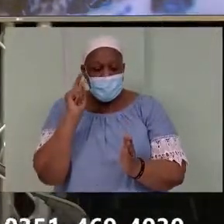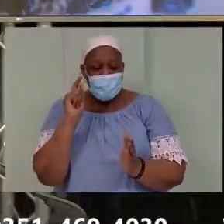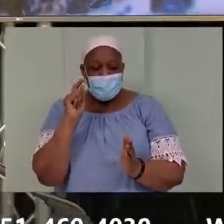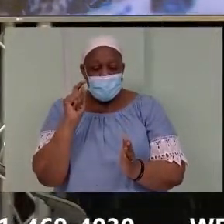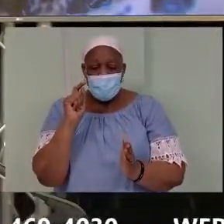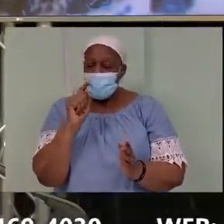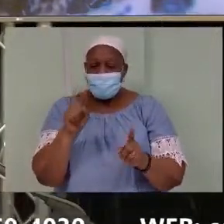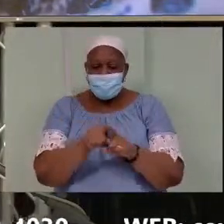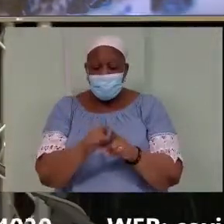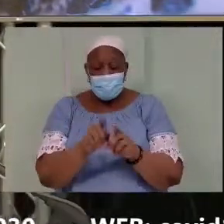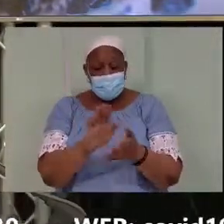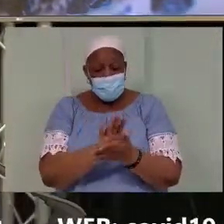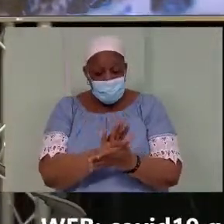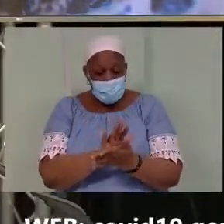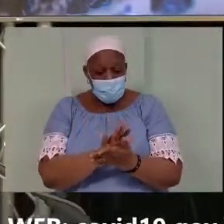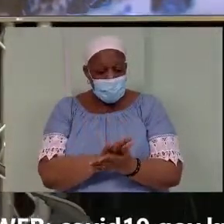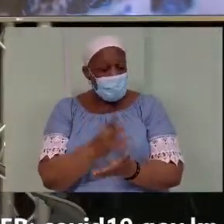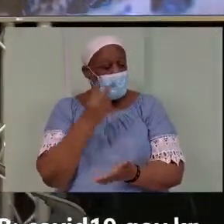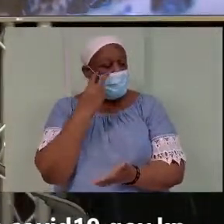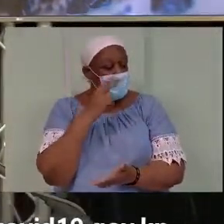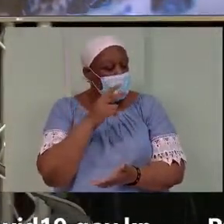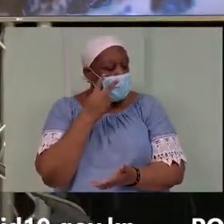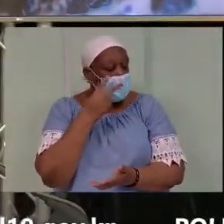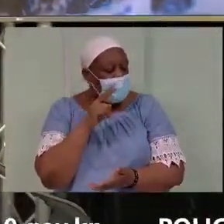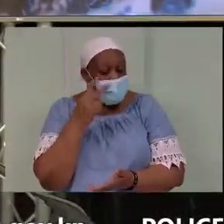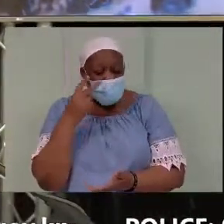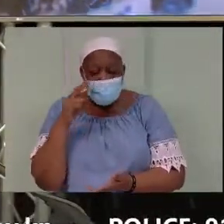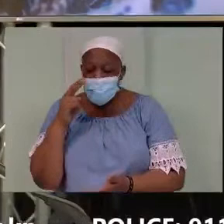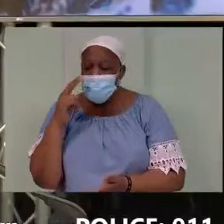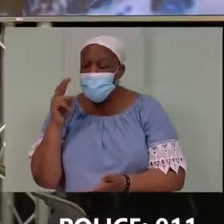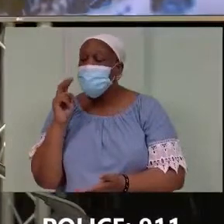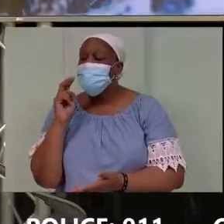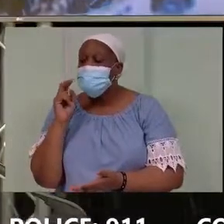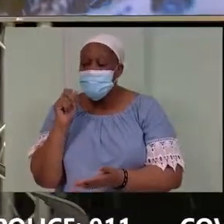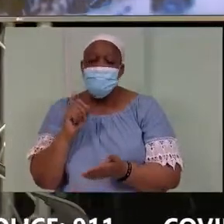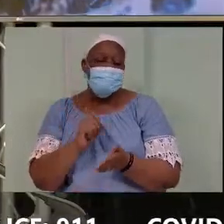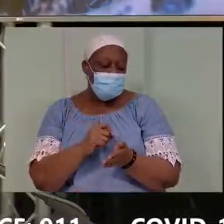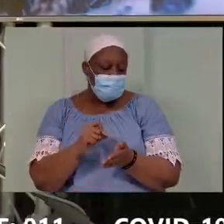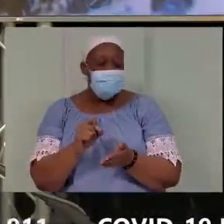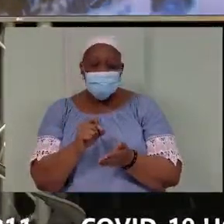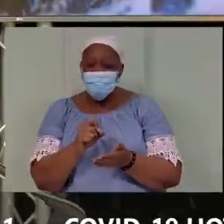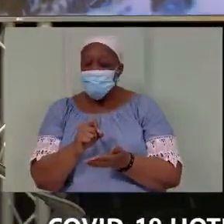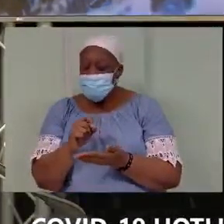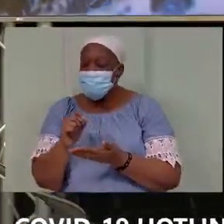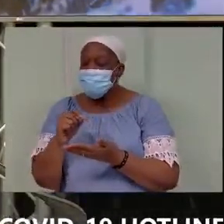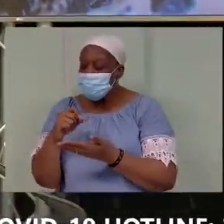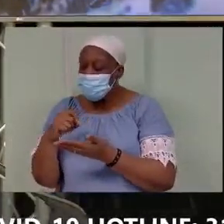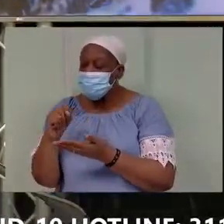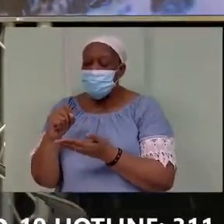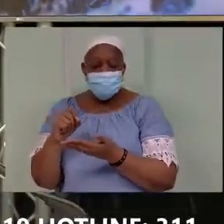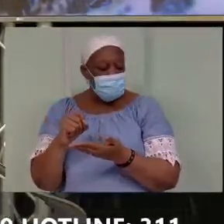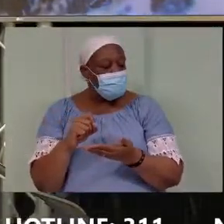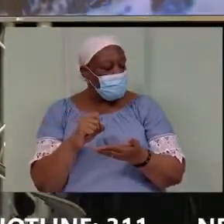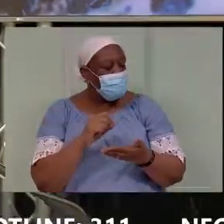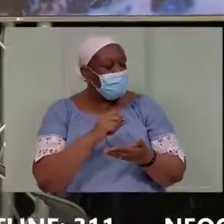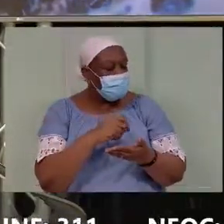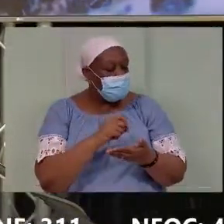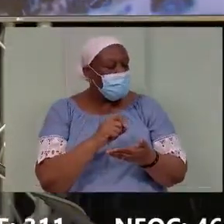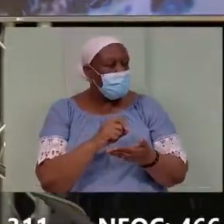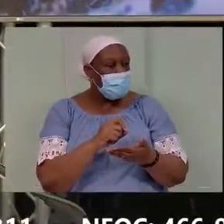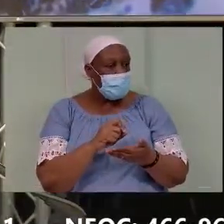to go to that place for quarantine. I hope that answers that question. The second part of the question, Mr.